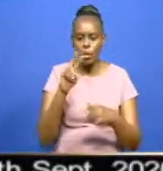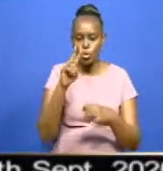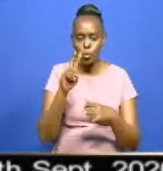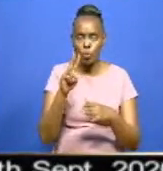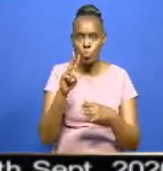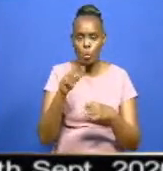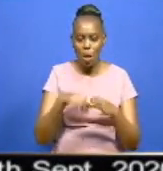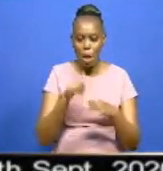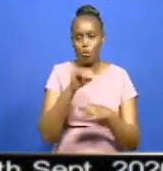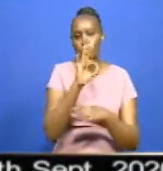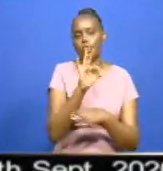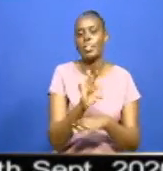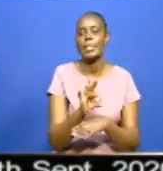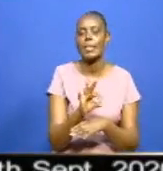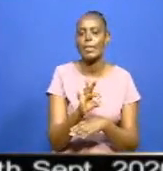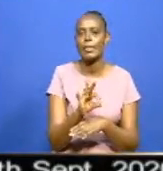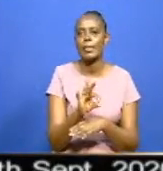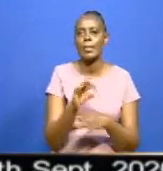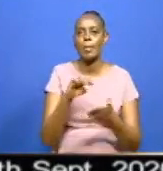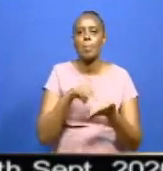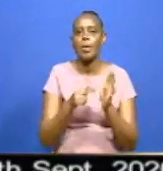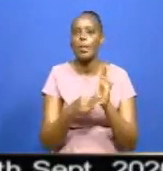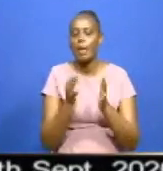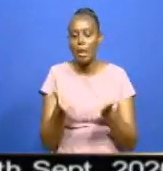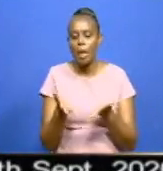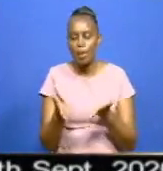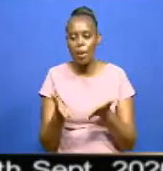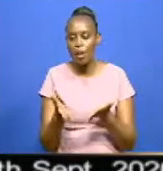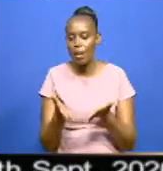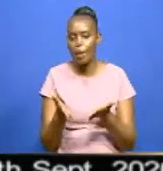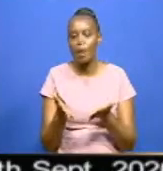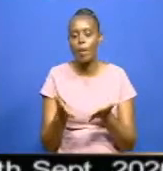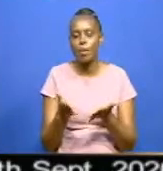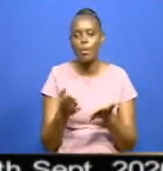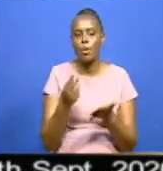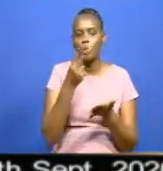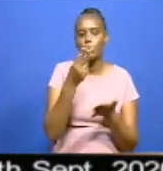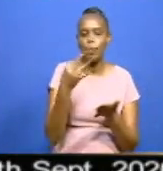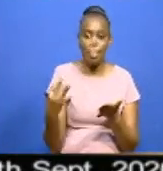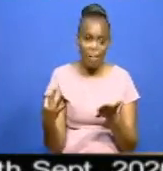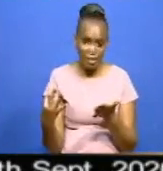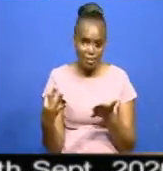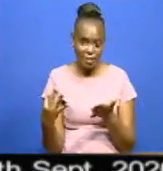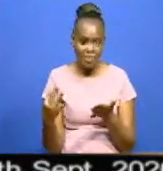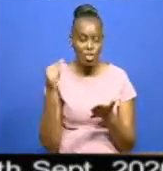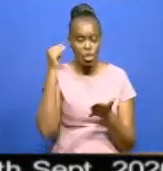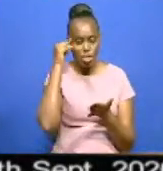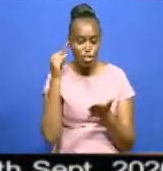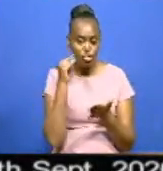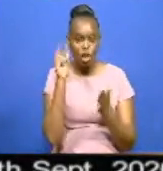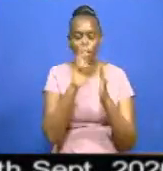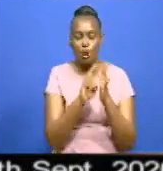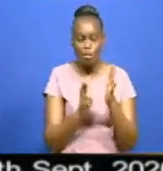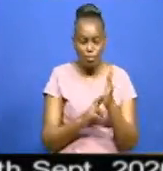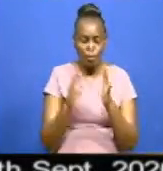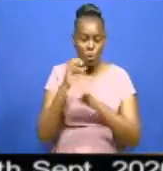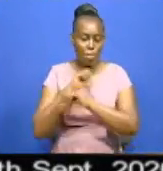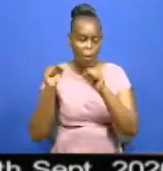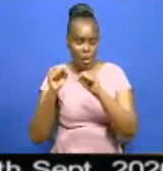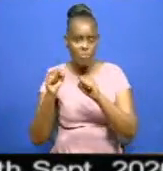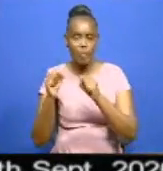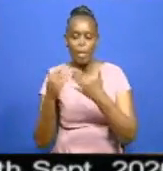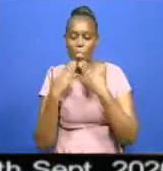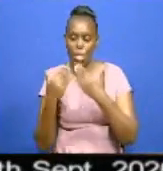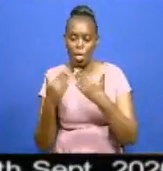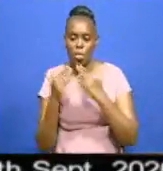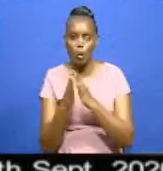kati ya nafasi 3. Hivyo basi kwa sasa hivi thuluthi 2 zimeangaliwa na Mheshimiwa Rais. Asante